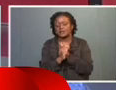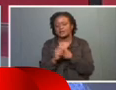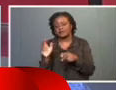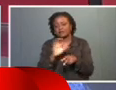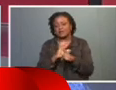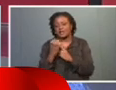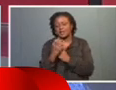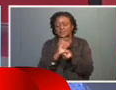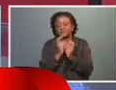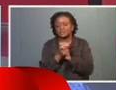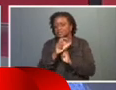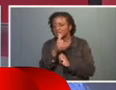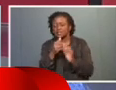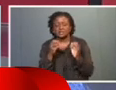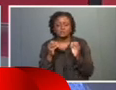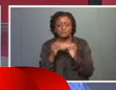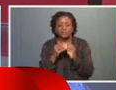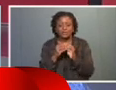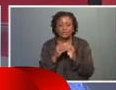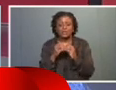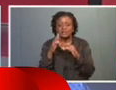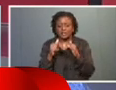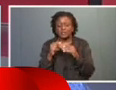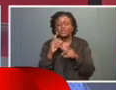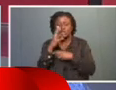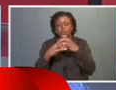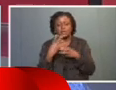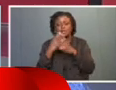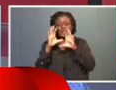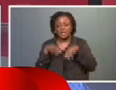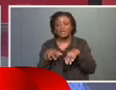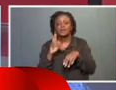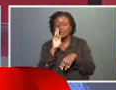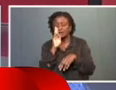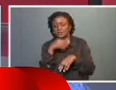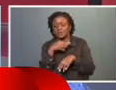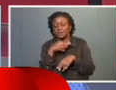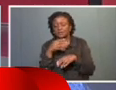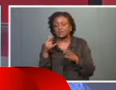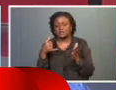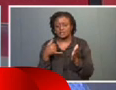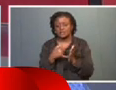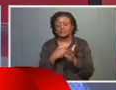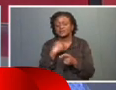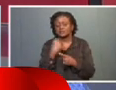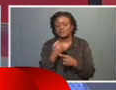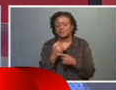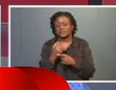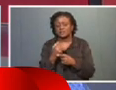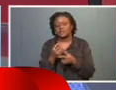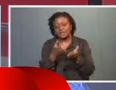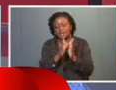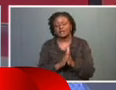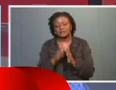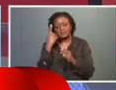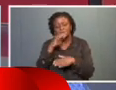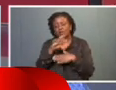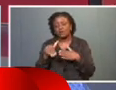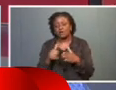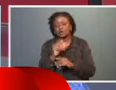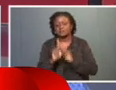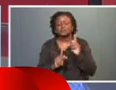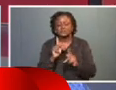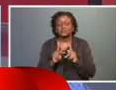can ignore its broad implications. Making what he called a plea on behalf of all humanity, the Prime Minister told